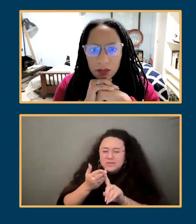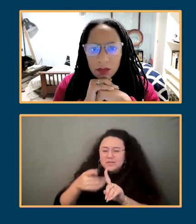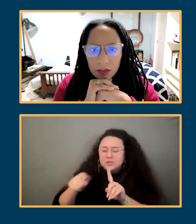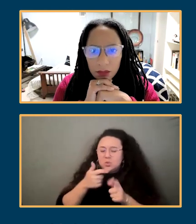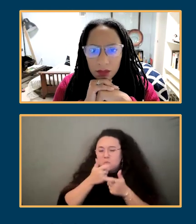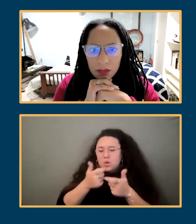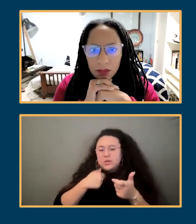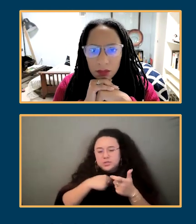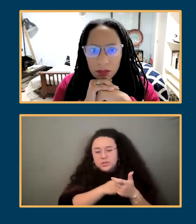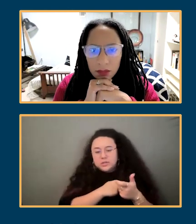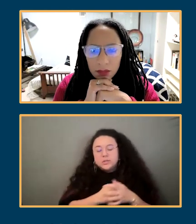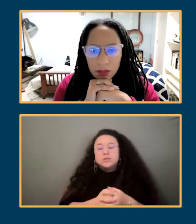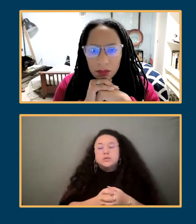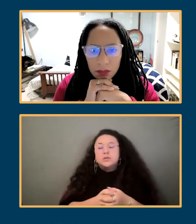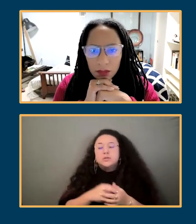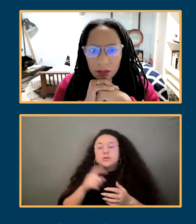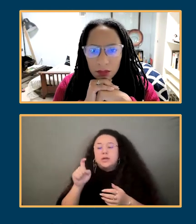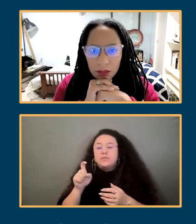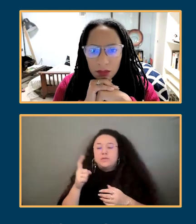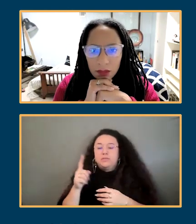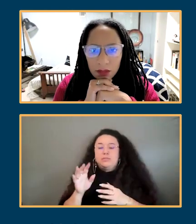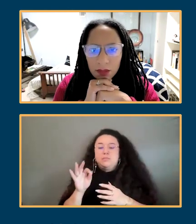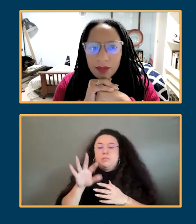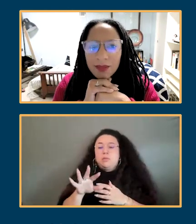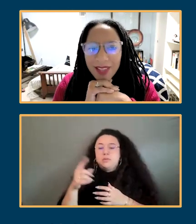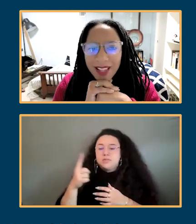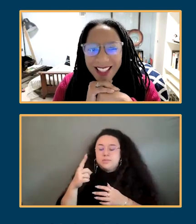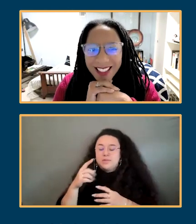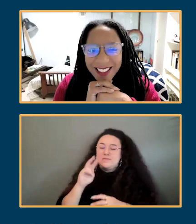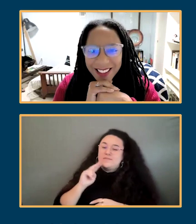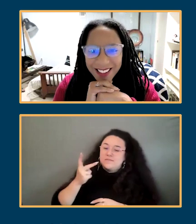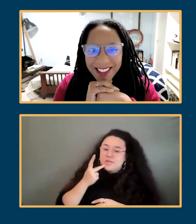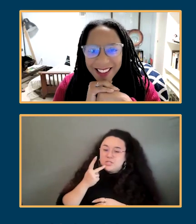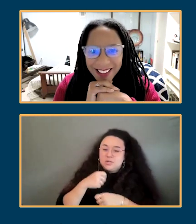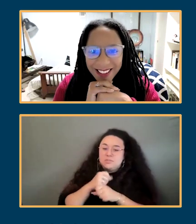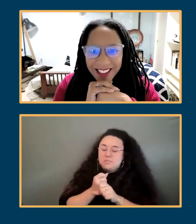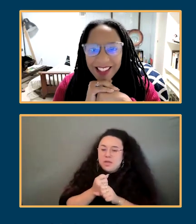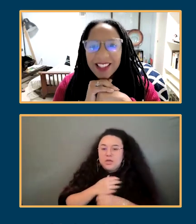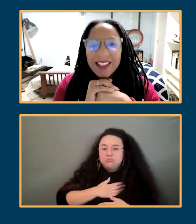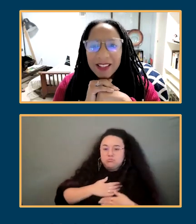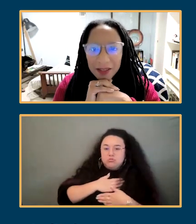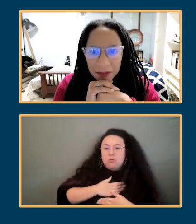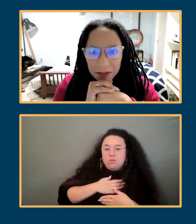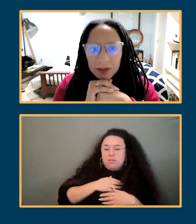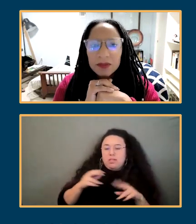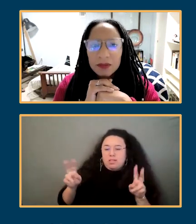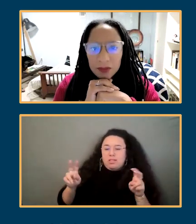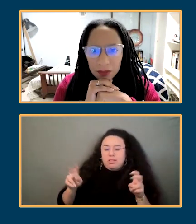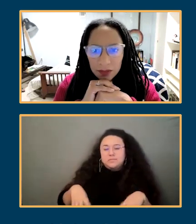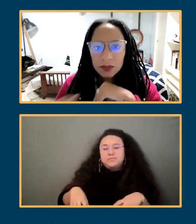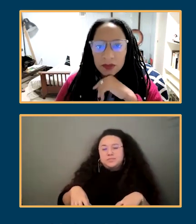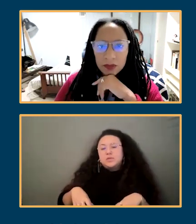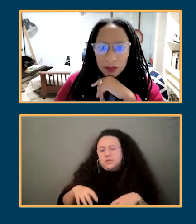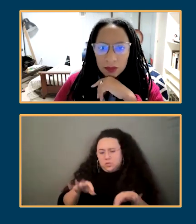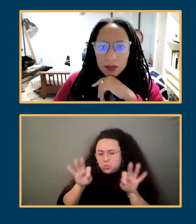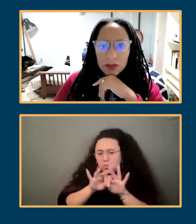put, something special in my vegetables to make it palatable to you so that you'll watch, I think it's worth it. So I would